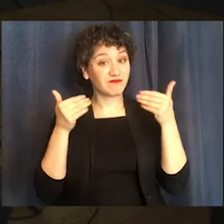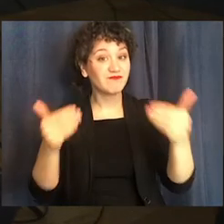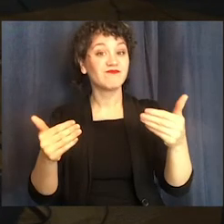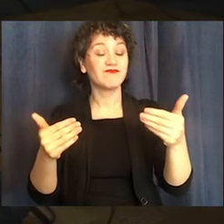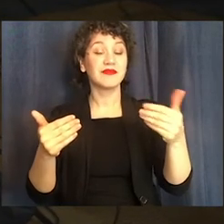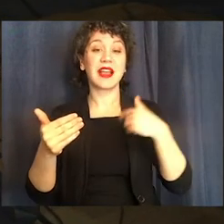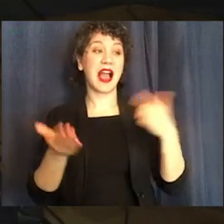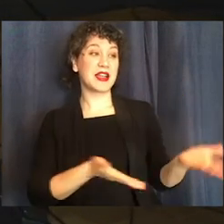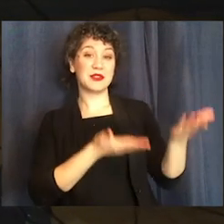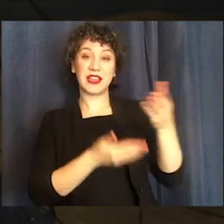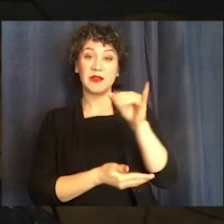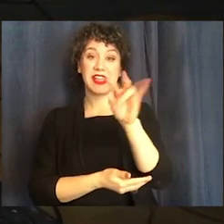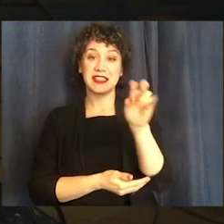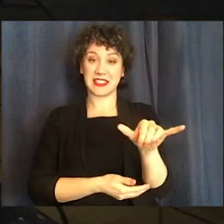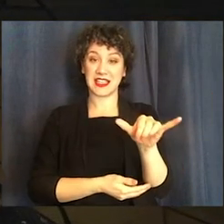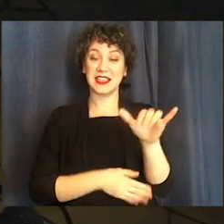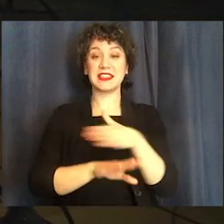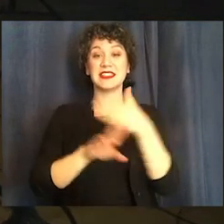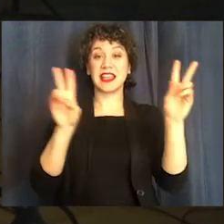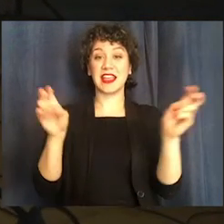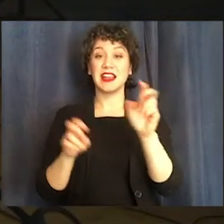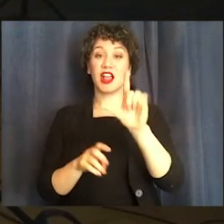I said, remember this moment